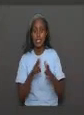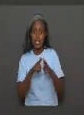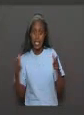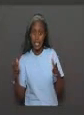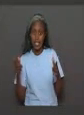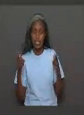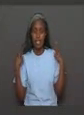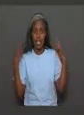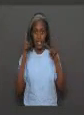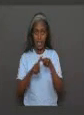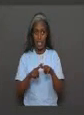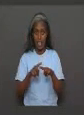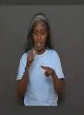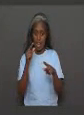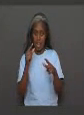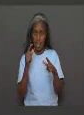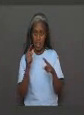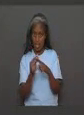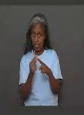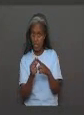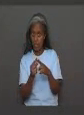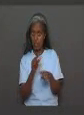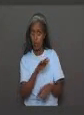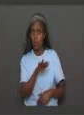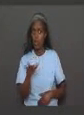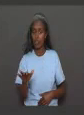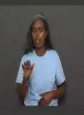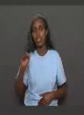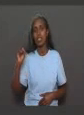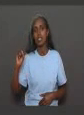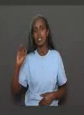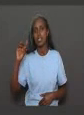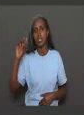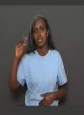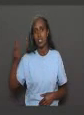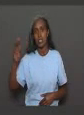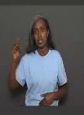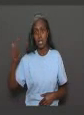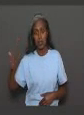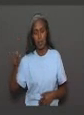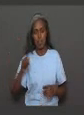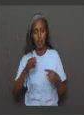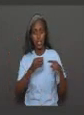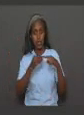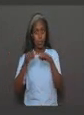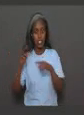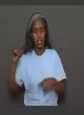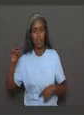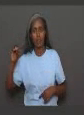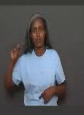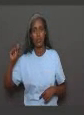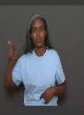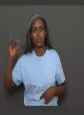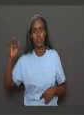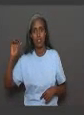The Greek letter sigma is a special notation for sums.